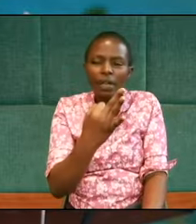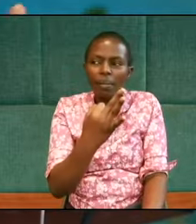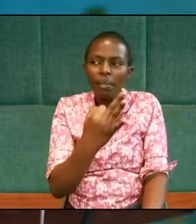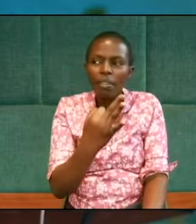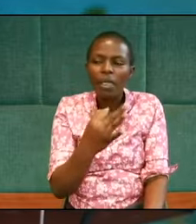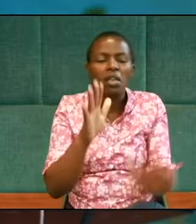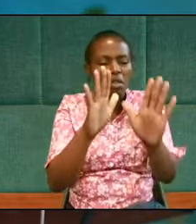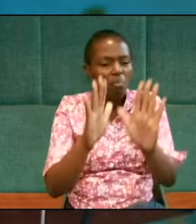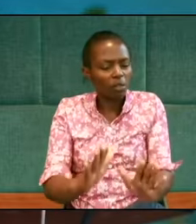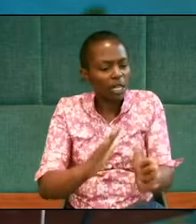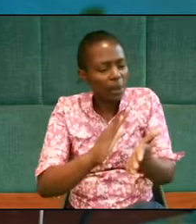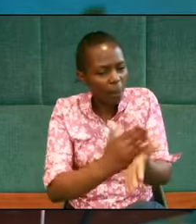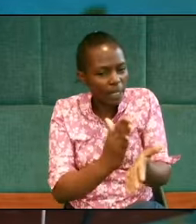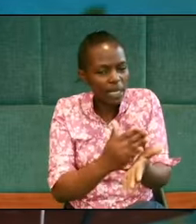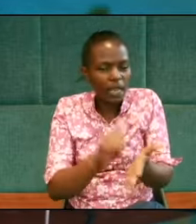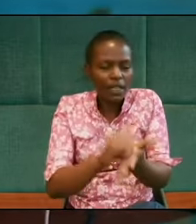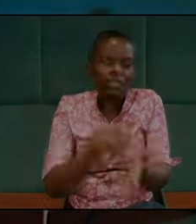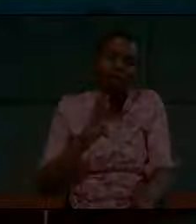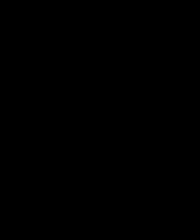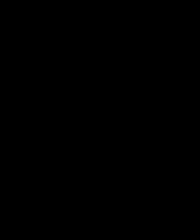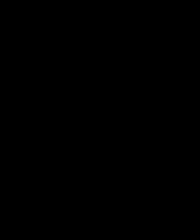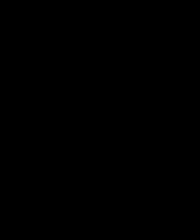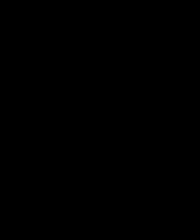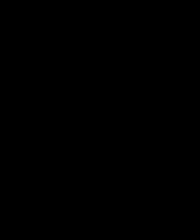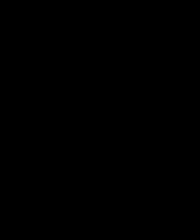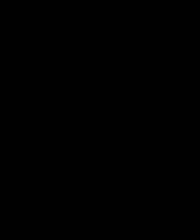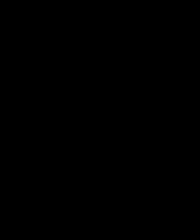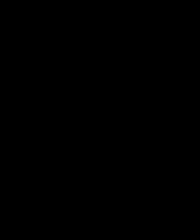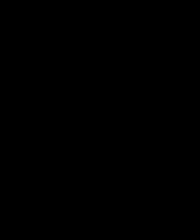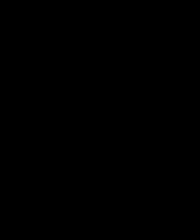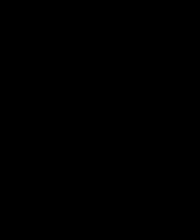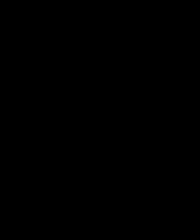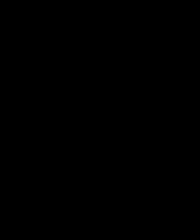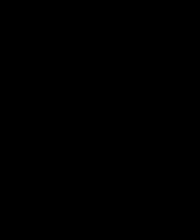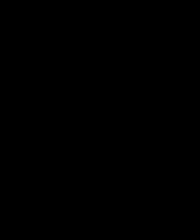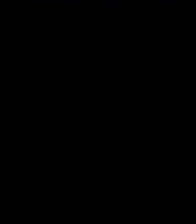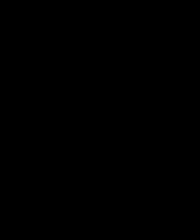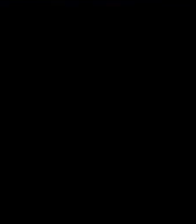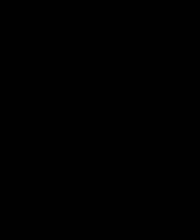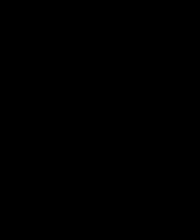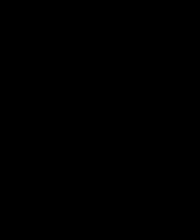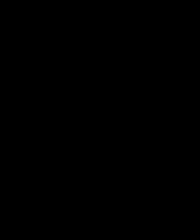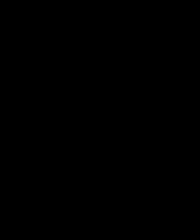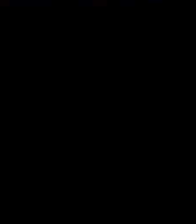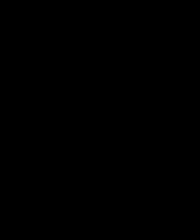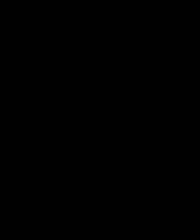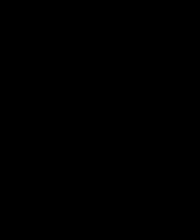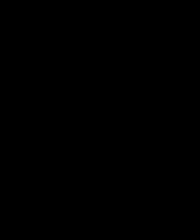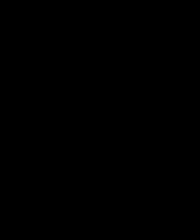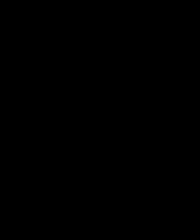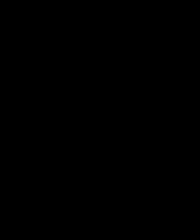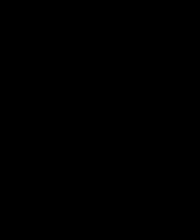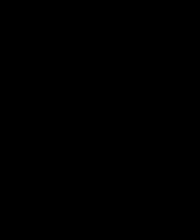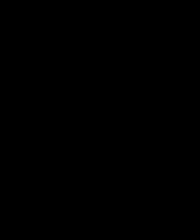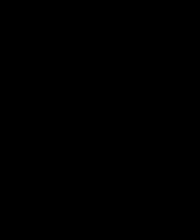this presentation. Objective number one is to provoke us to rethink and analyze our misguided